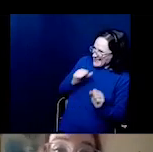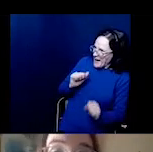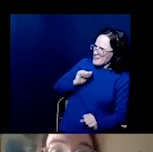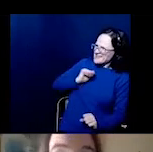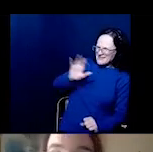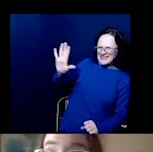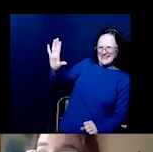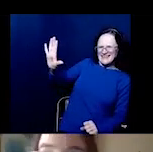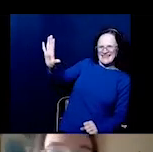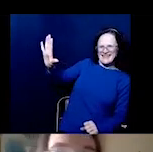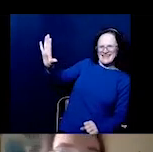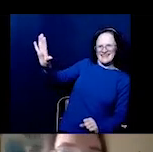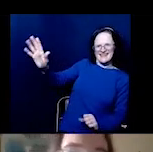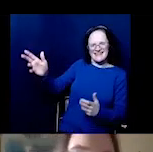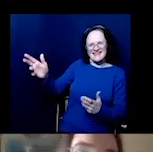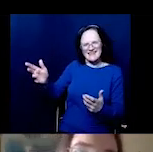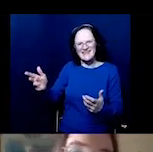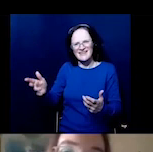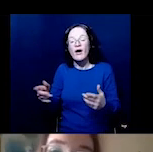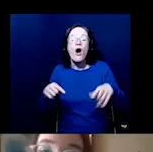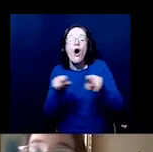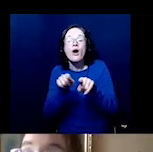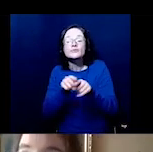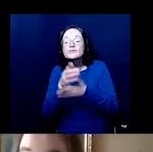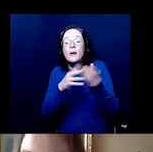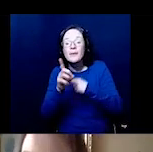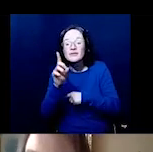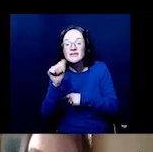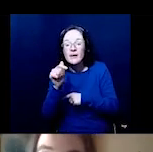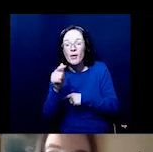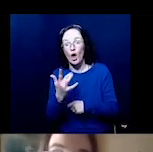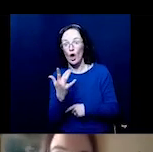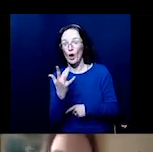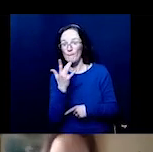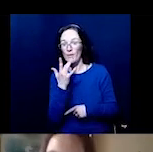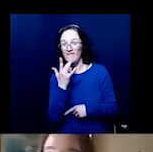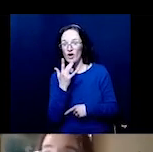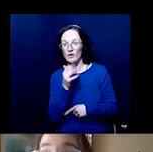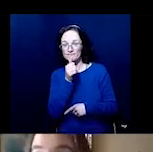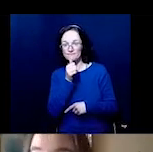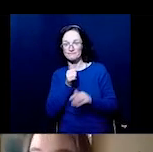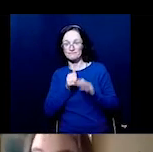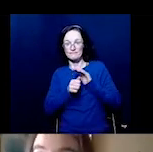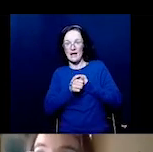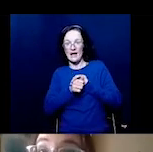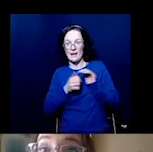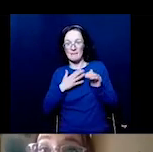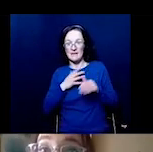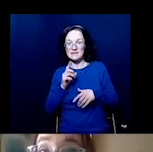also, these people can't easily hide their disability to avoid these assumptions. So yeah, this is really